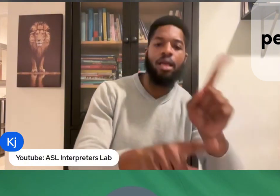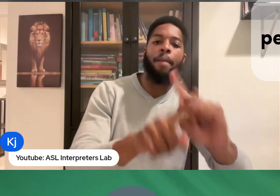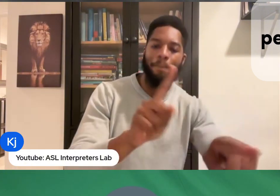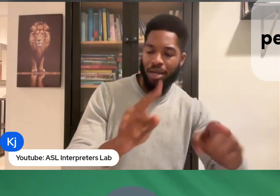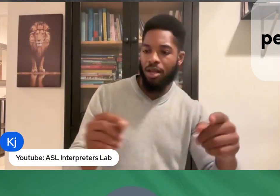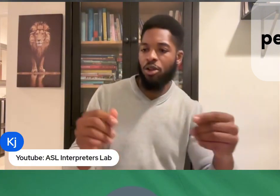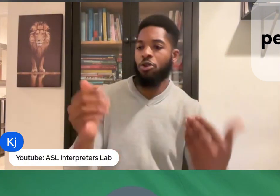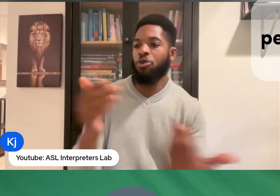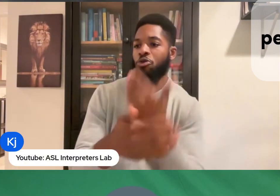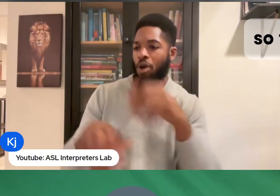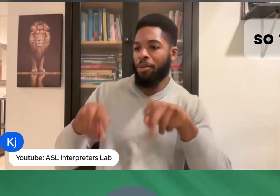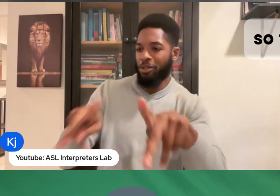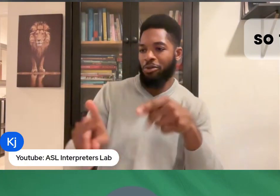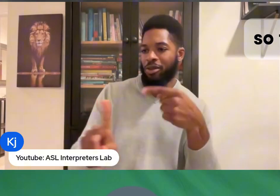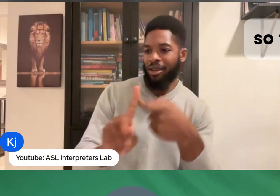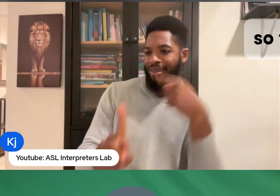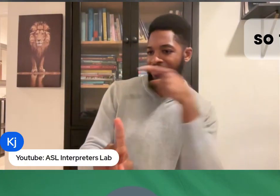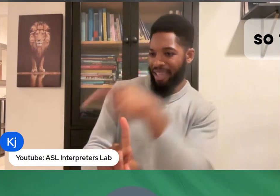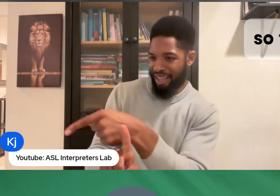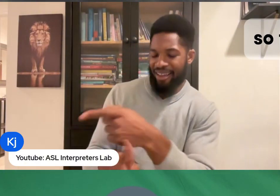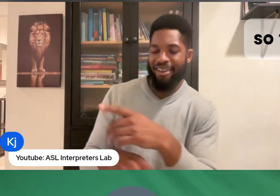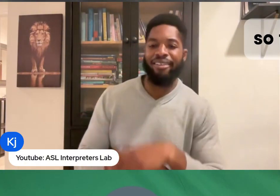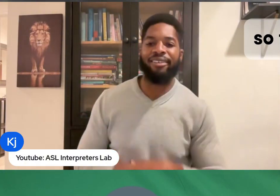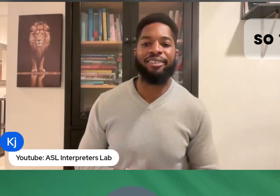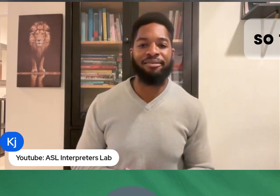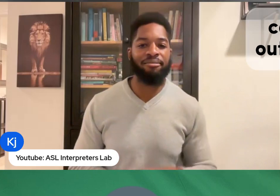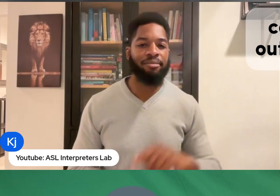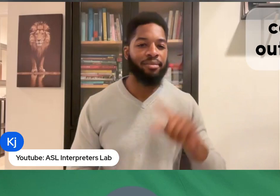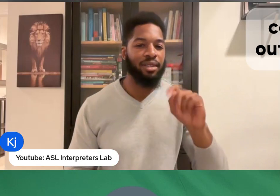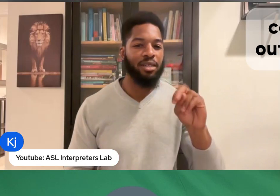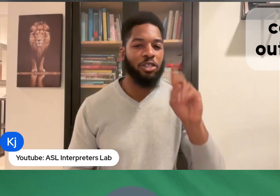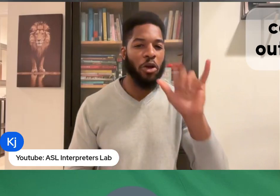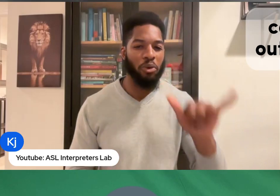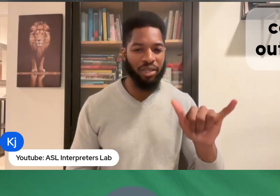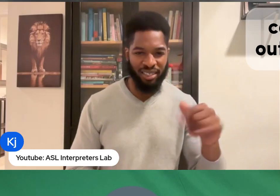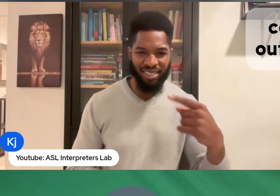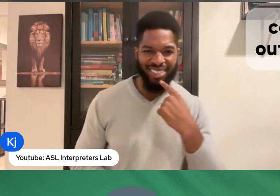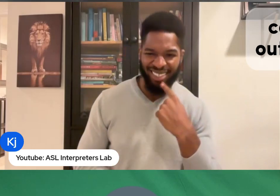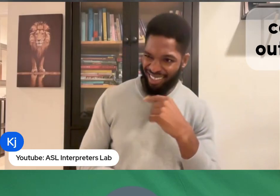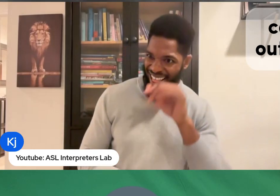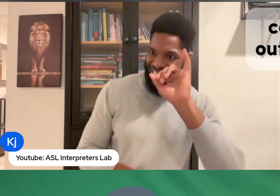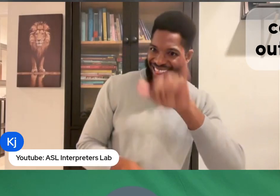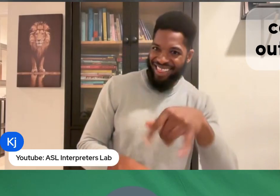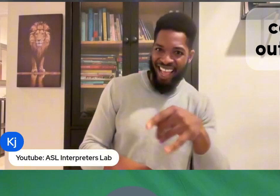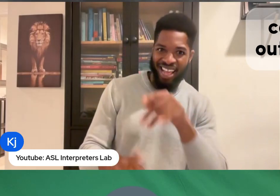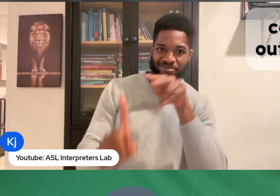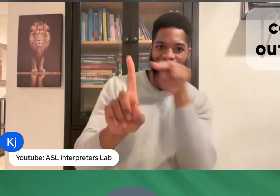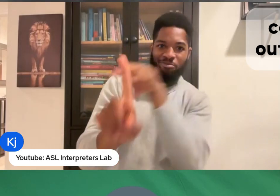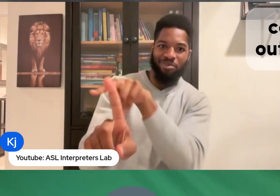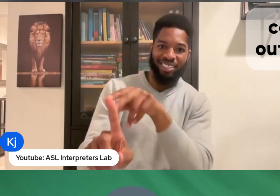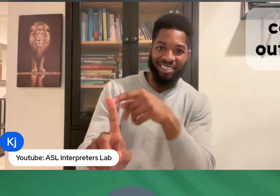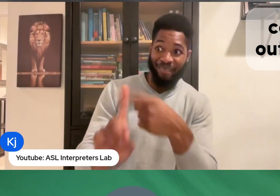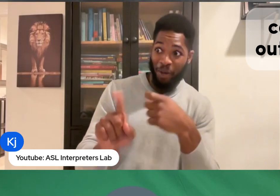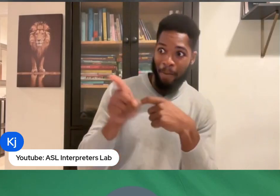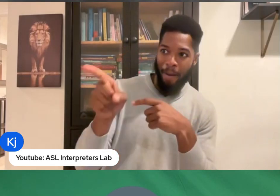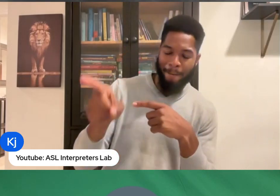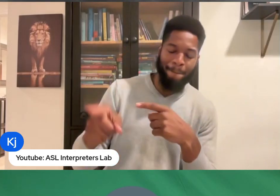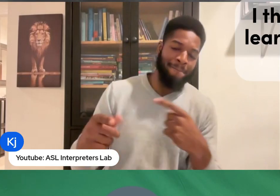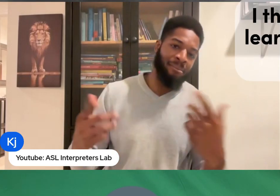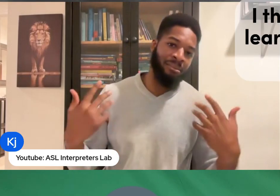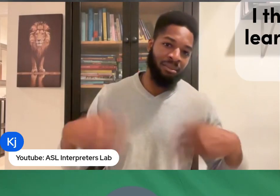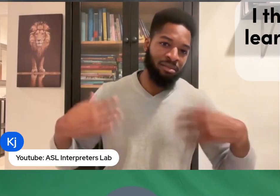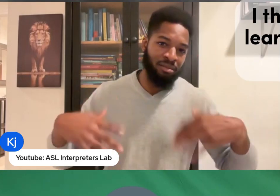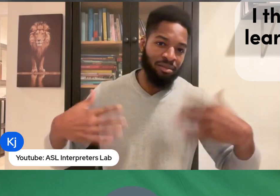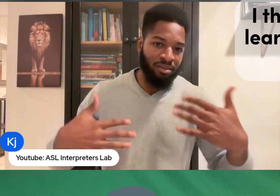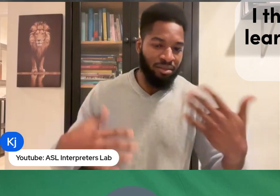got from Kareem. So there's a balance here. Certainly, the advantages outweigh the disadvantages.